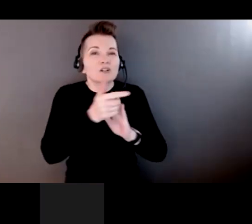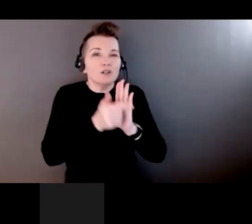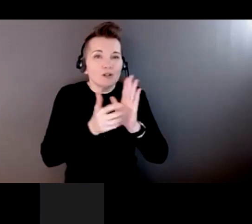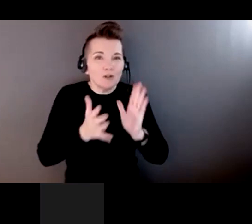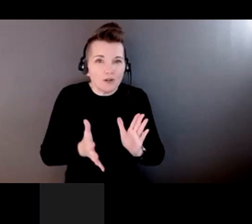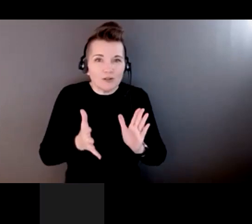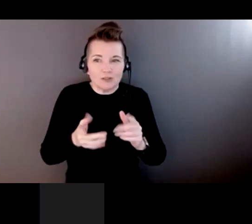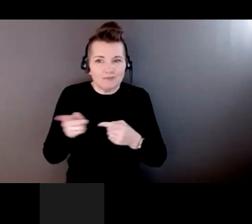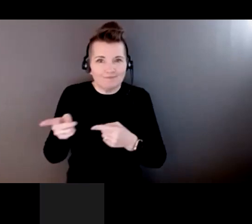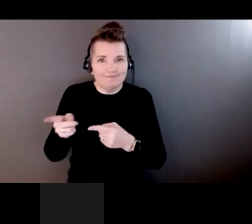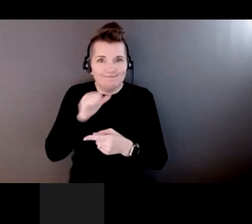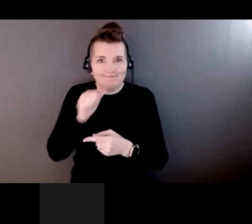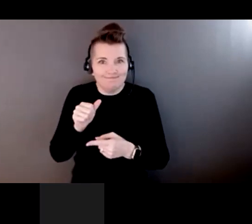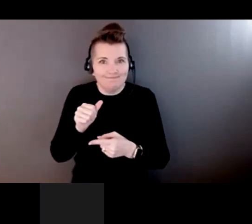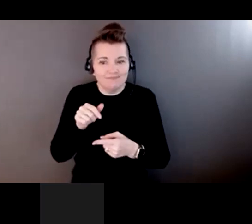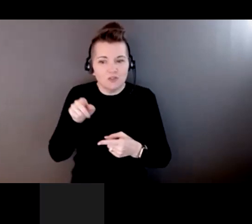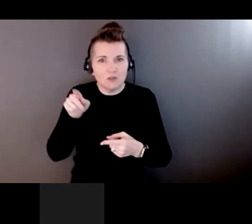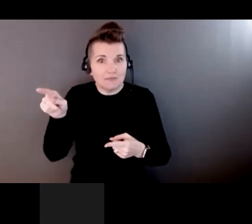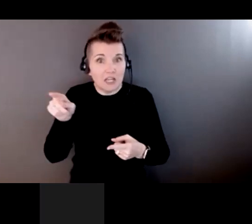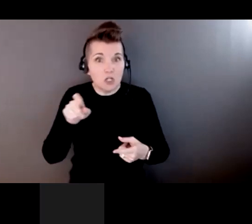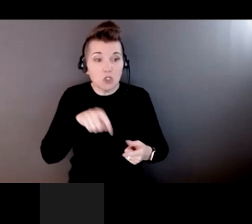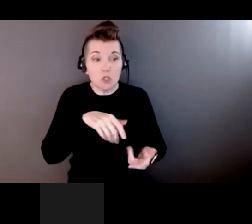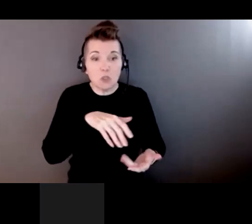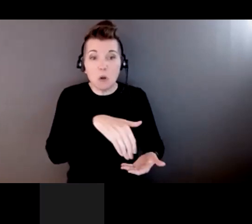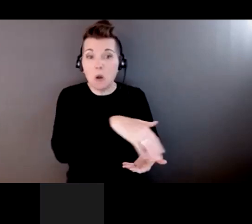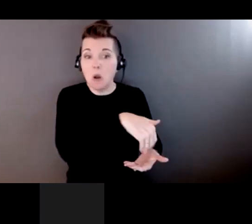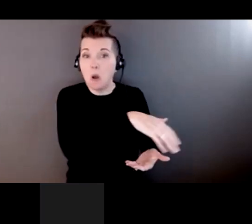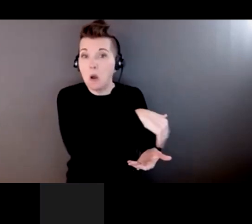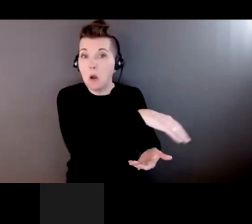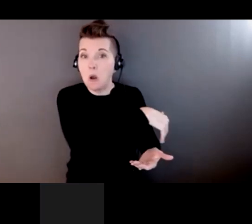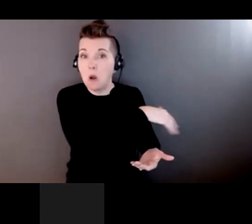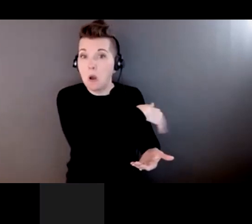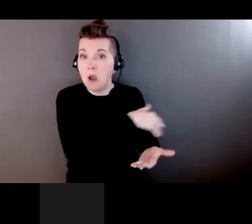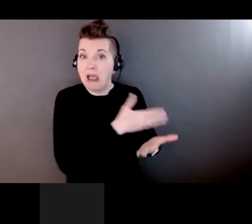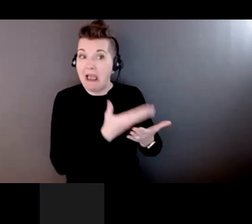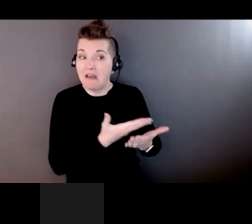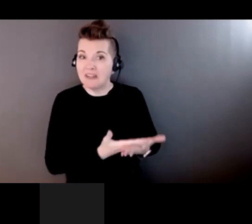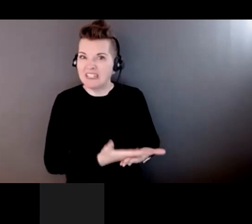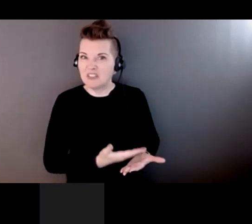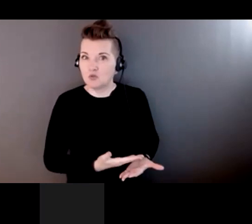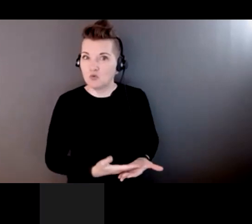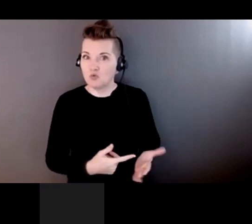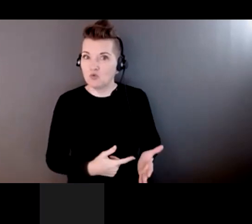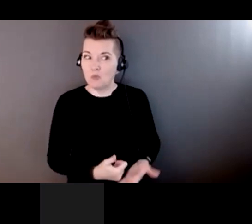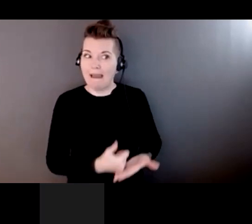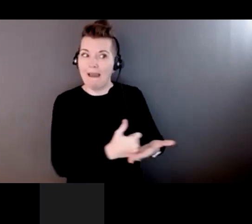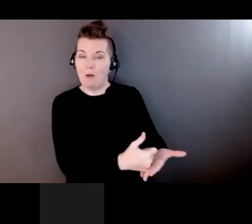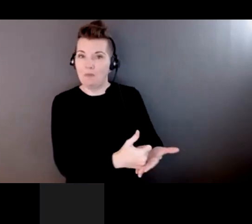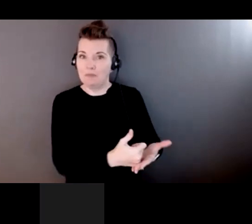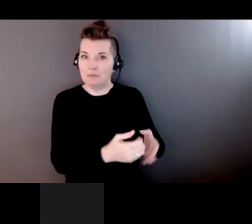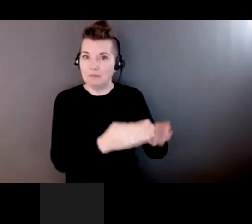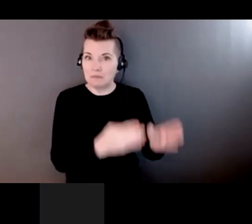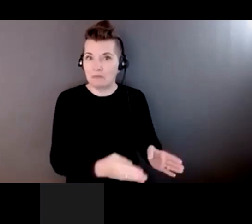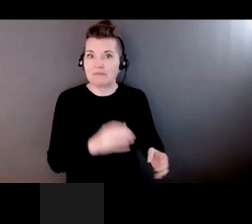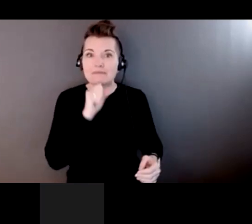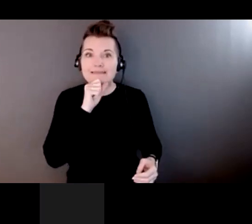what kind of evidence should somebody start gathering to assist an abused senior? Well,